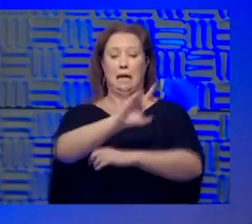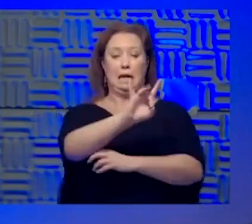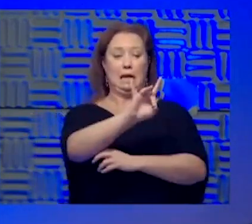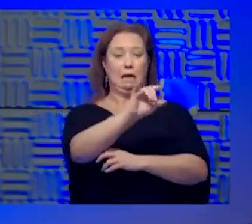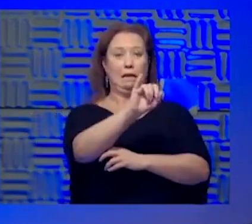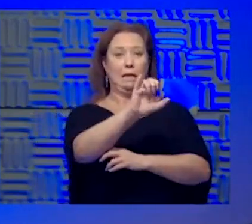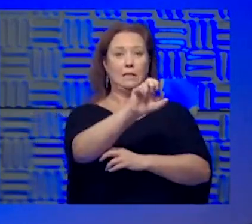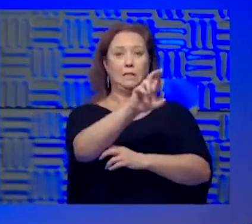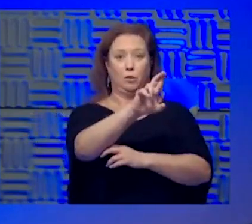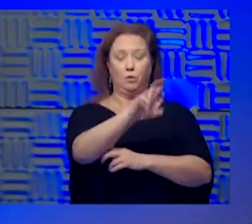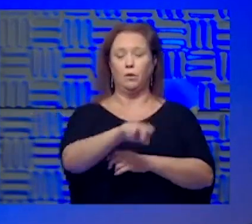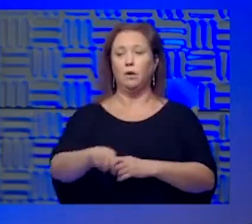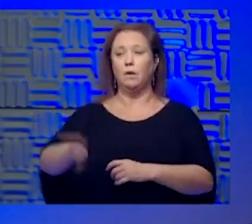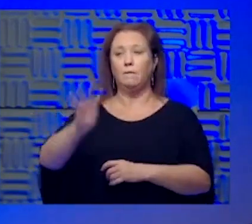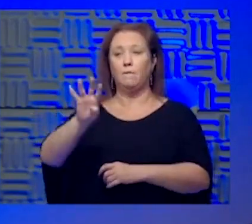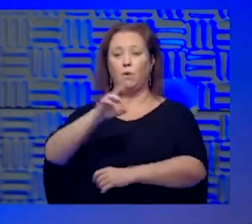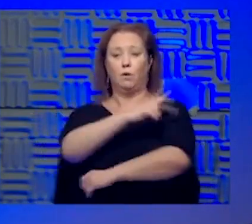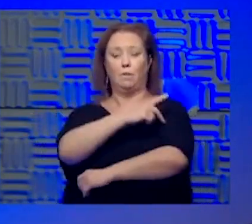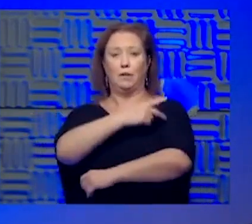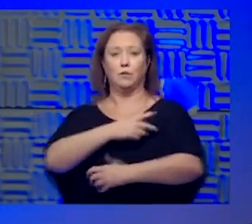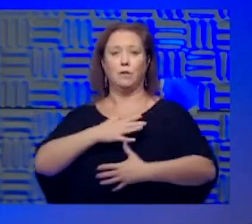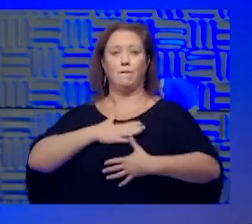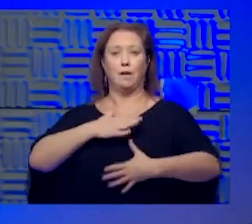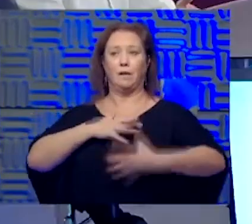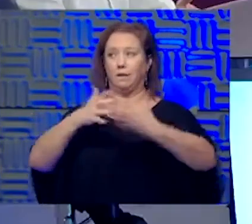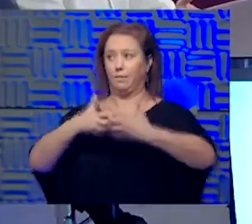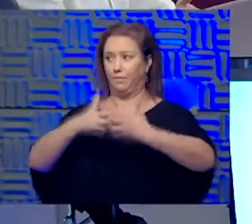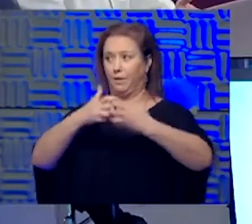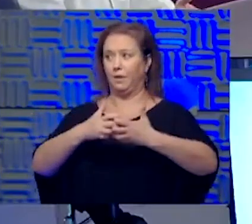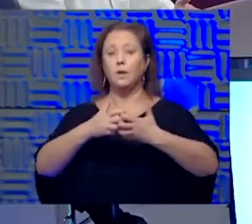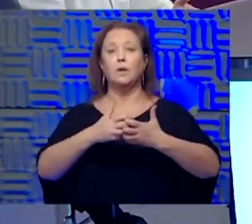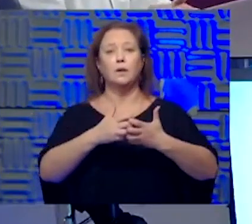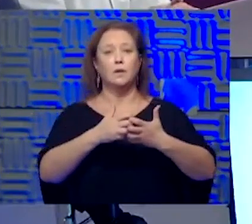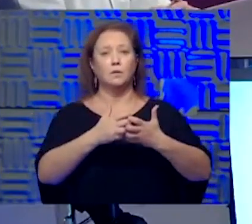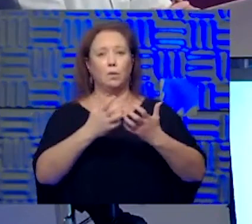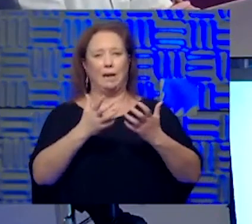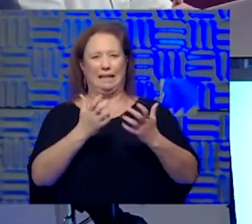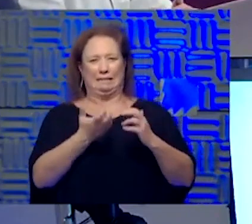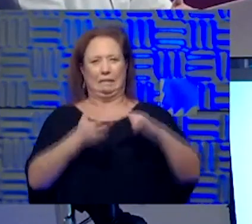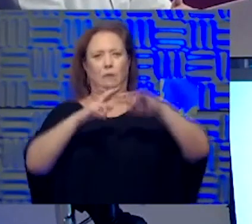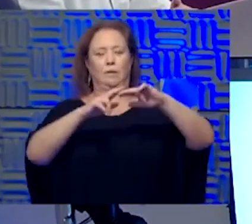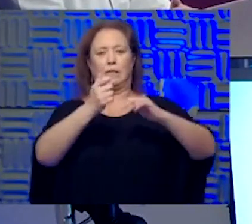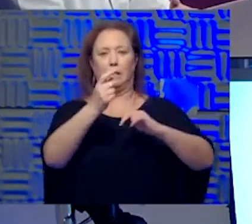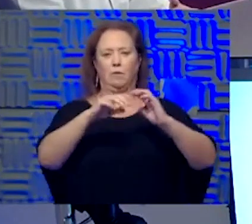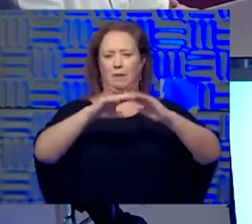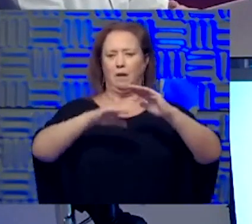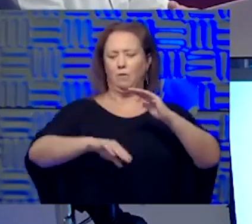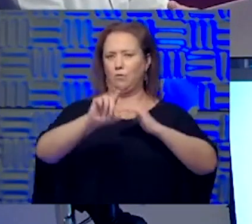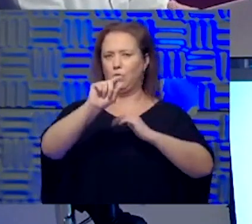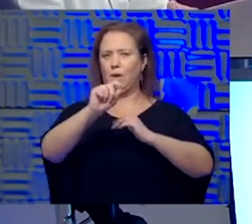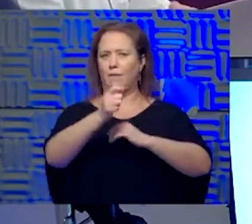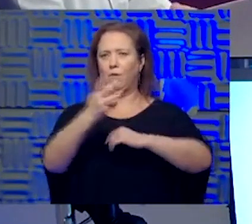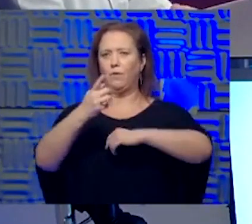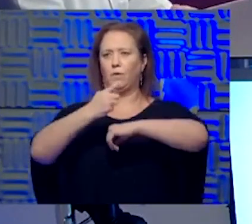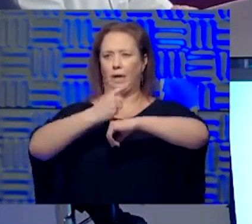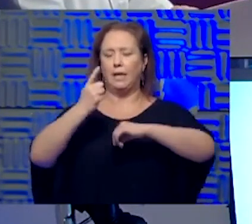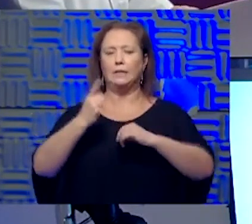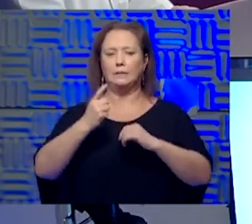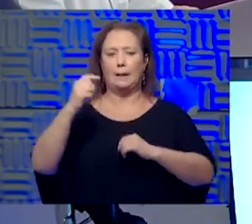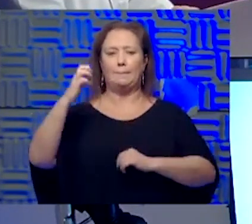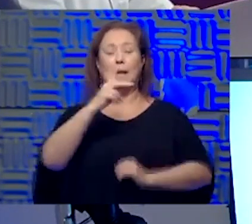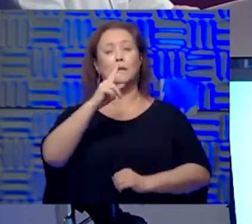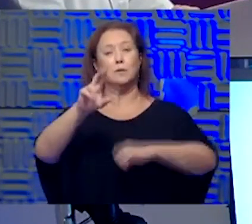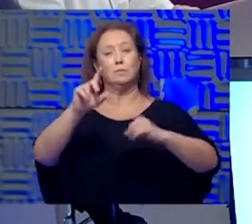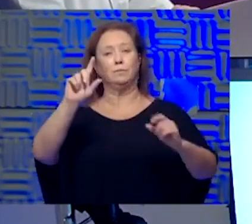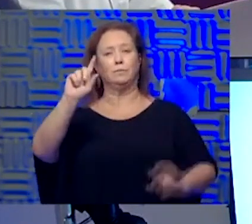the ICU, and 4 of those patients are on ventilators. So we have ticked up just a little bit. Yeah. We have been under 20 for a few days, back to